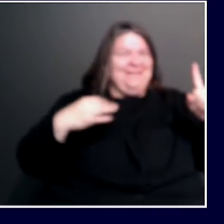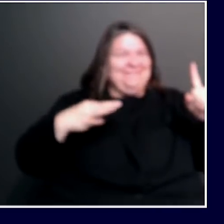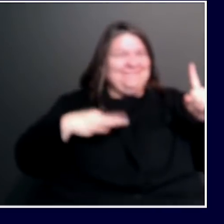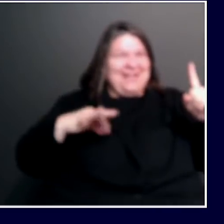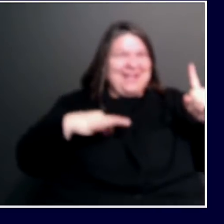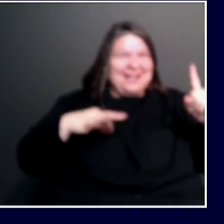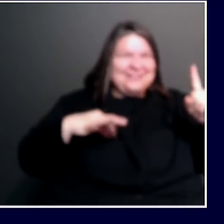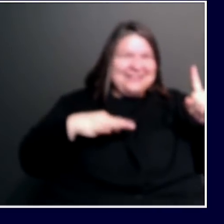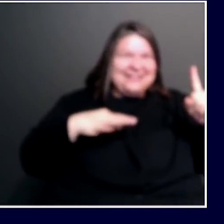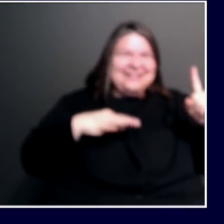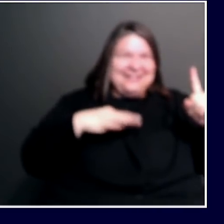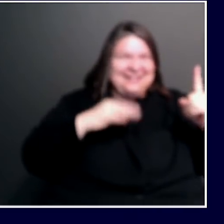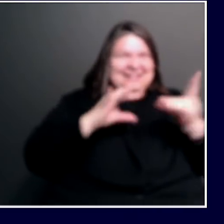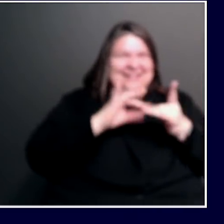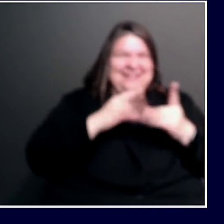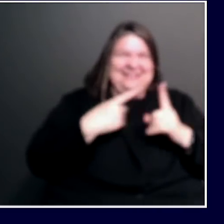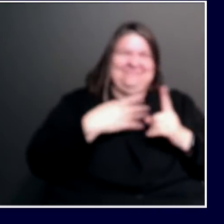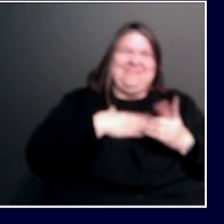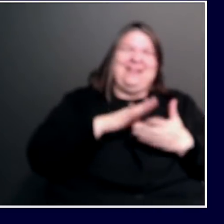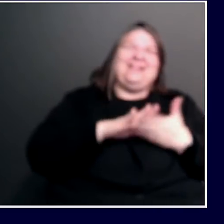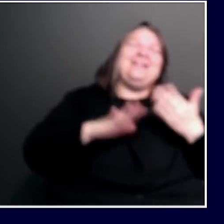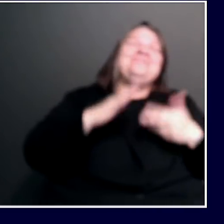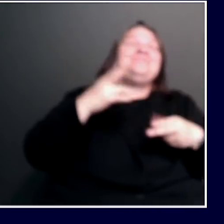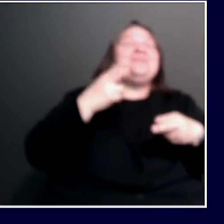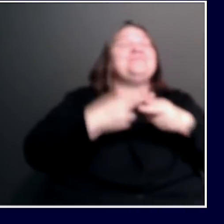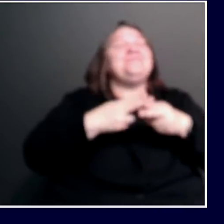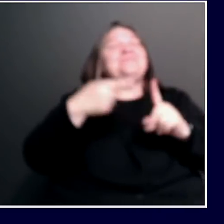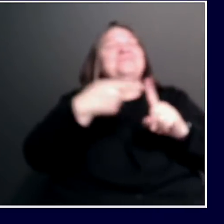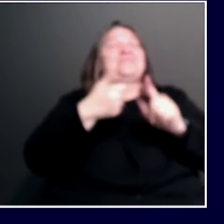So also, as we move into this new